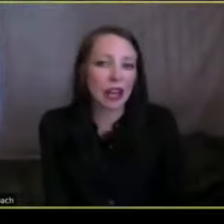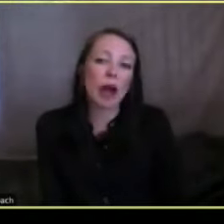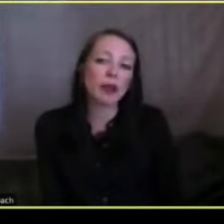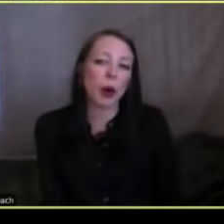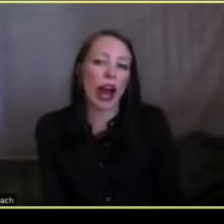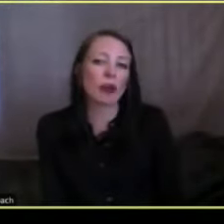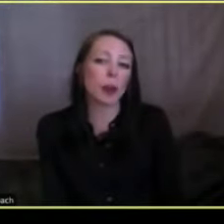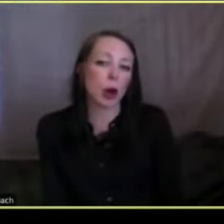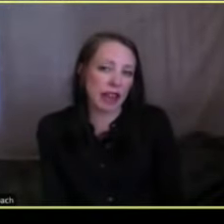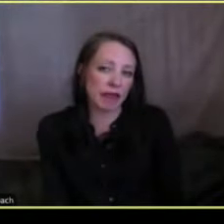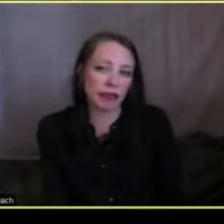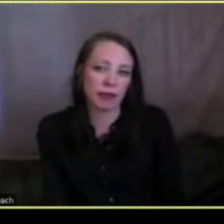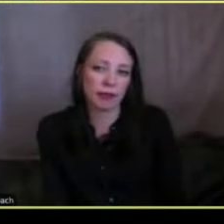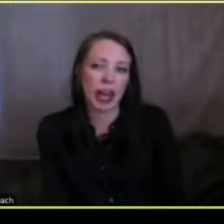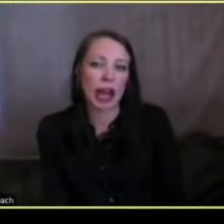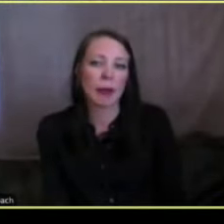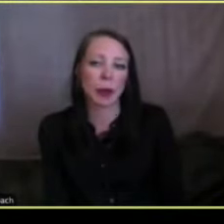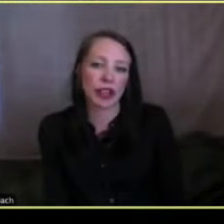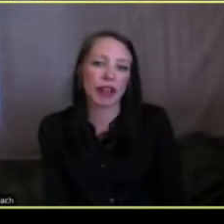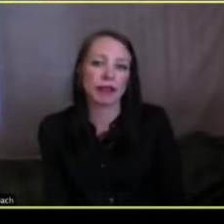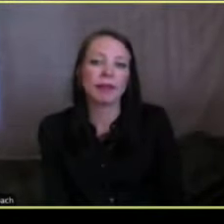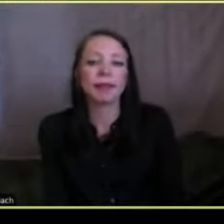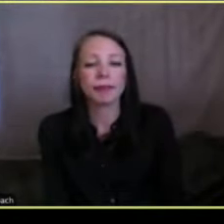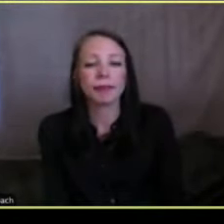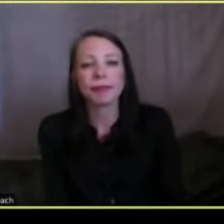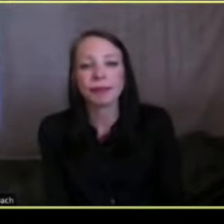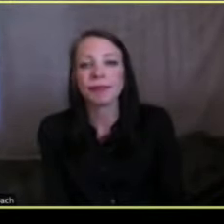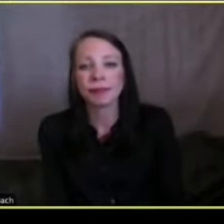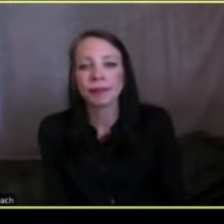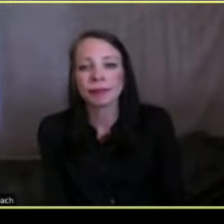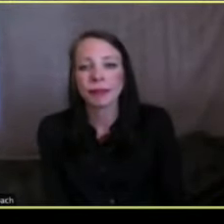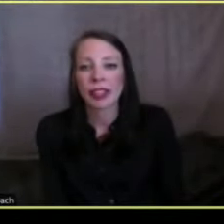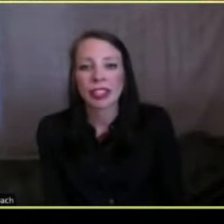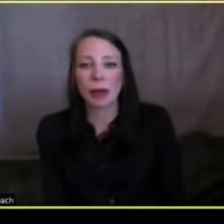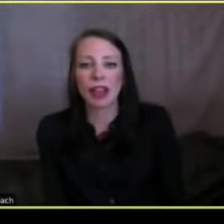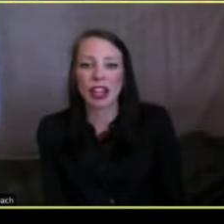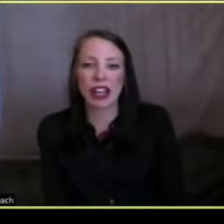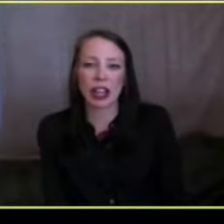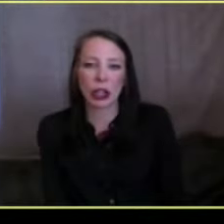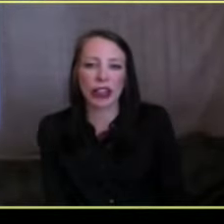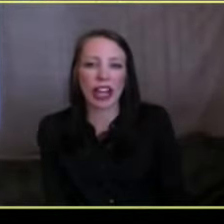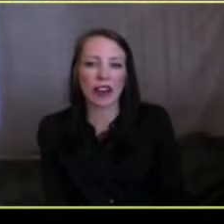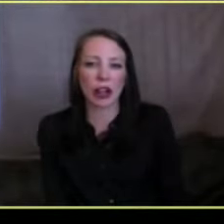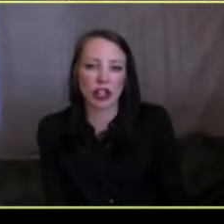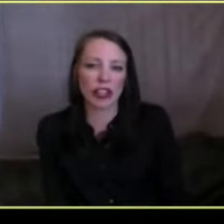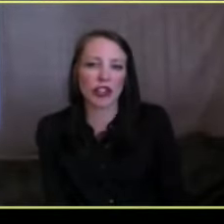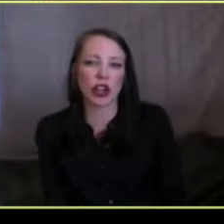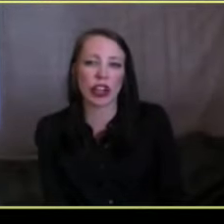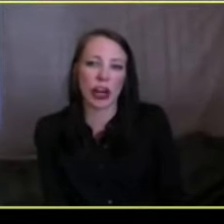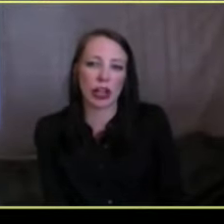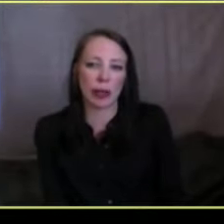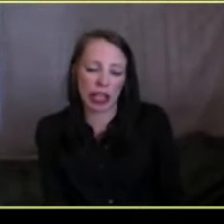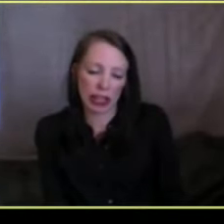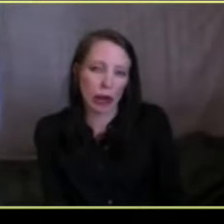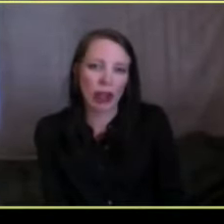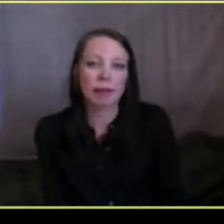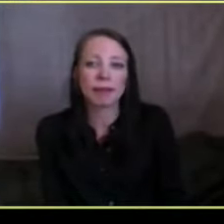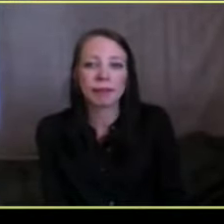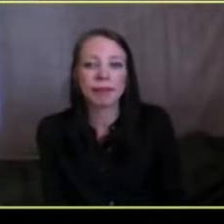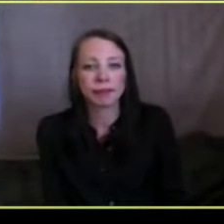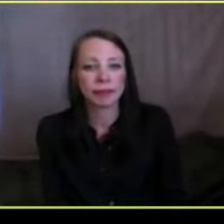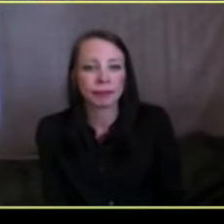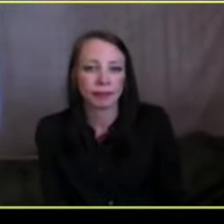Yes, I was born deaf. I was born deaf. Yep, and then I just had to learn kind of how to gesture and how to communicate that